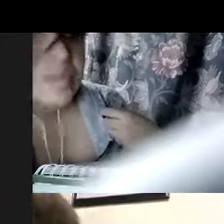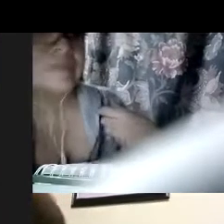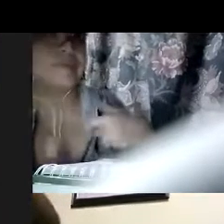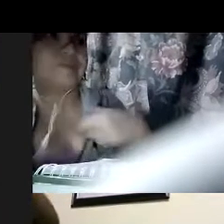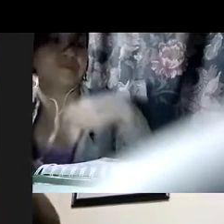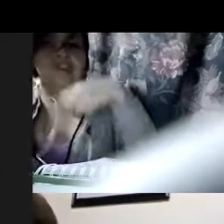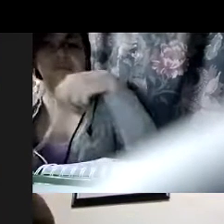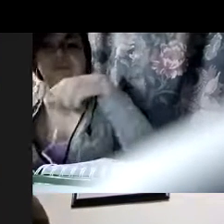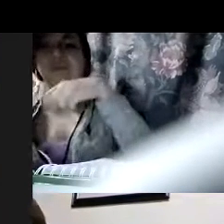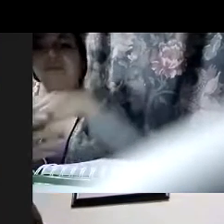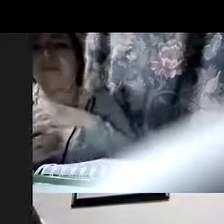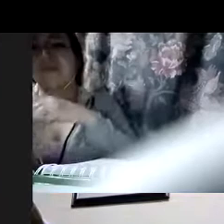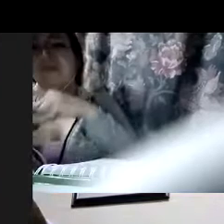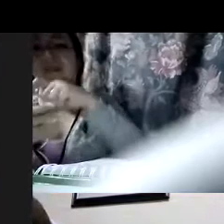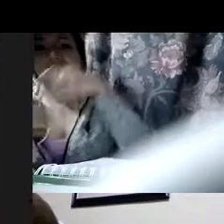¿Quién será el primero?